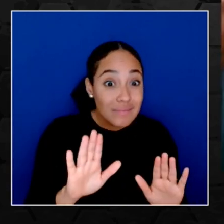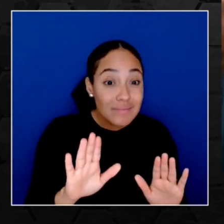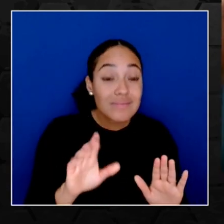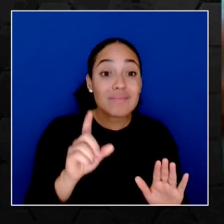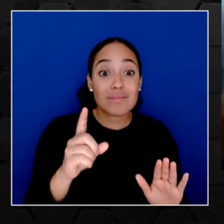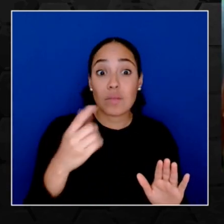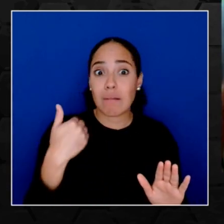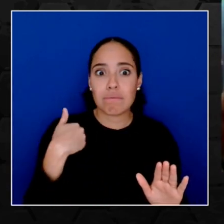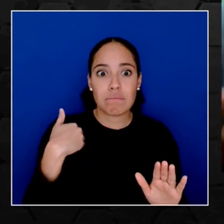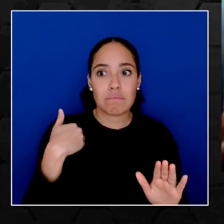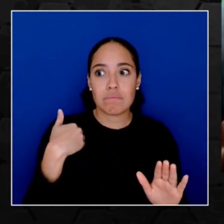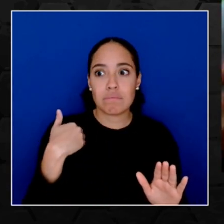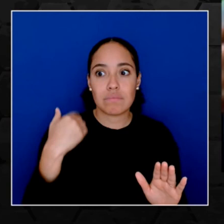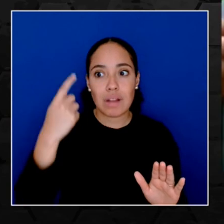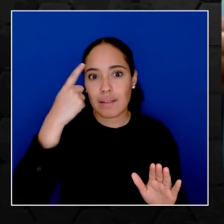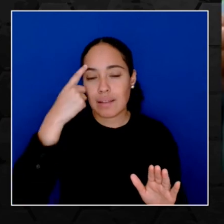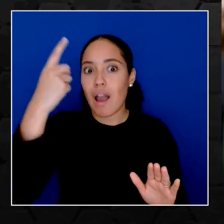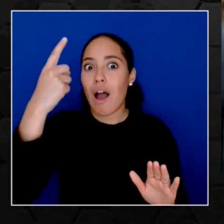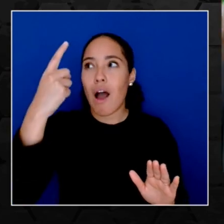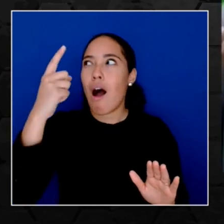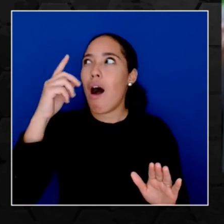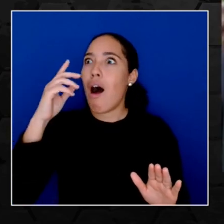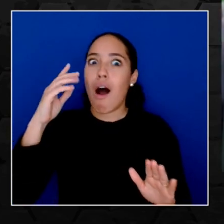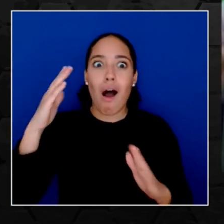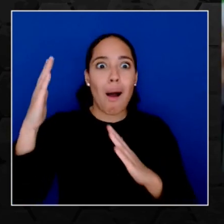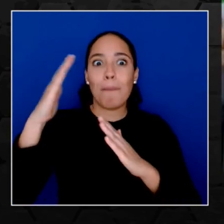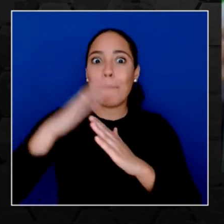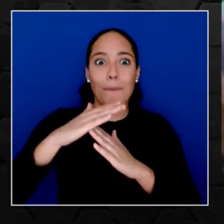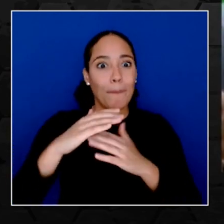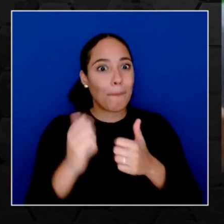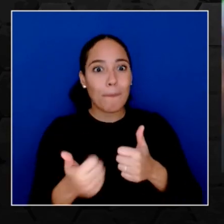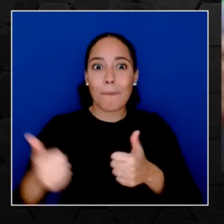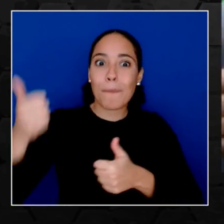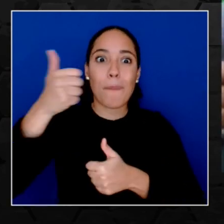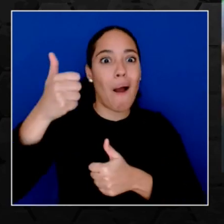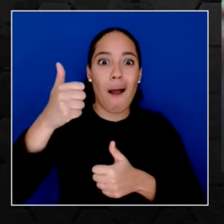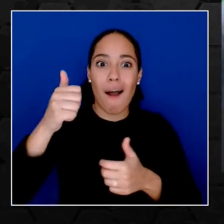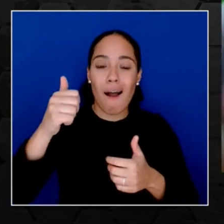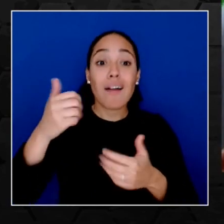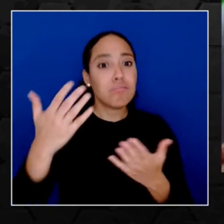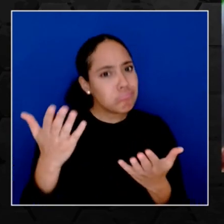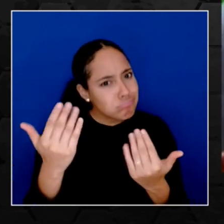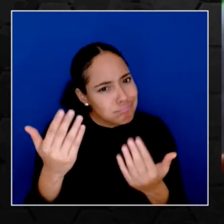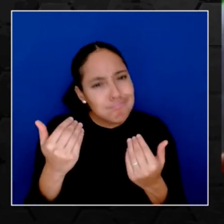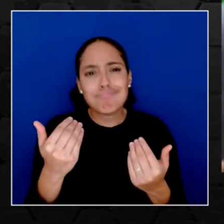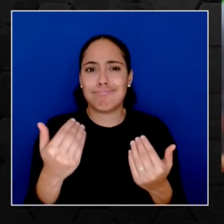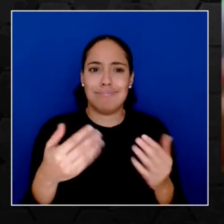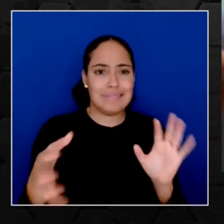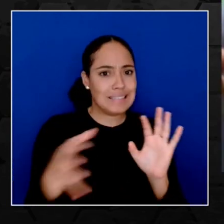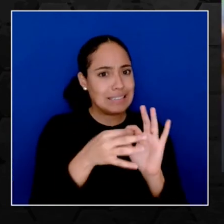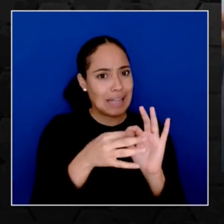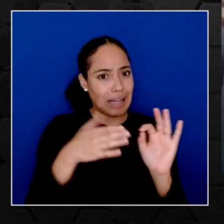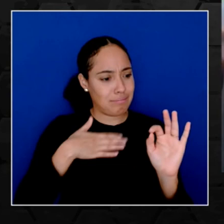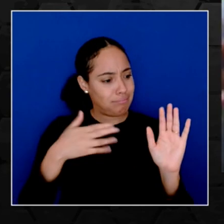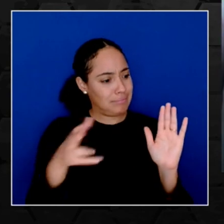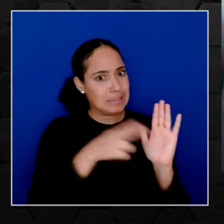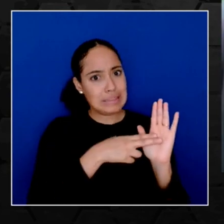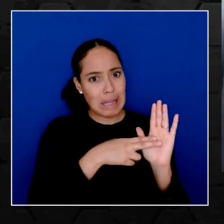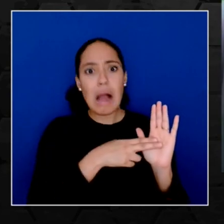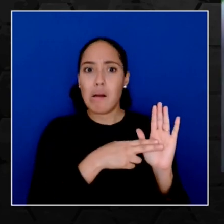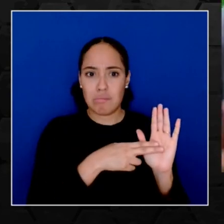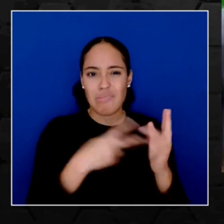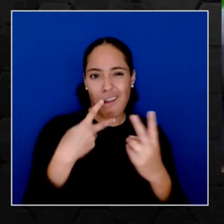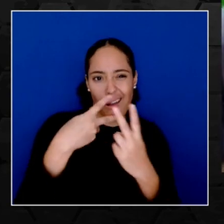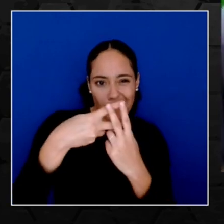idea during TensorFlow.js, again, you can made it tag JSON waves me and use hashtag made with TFJS. So actually, there